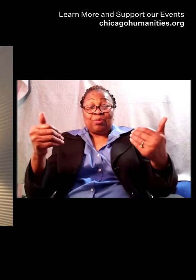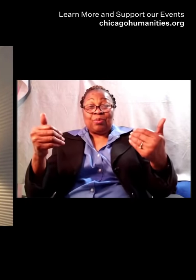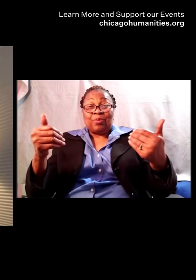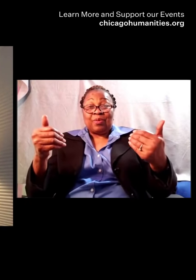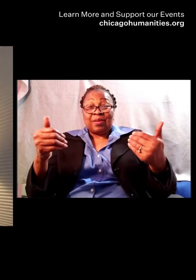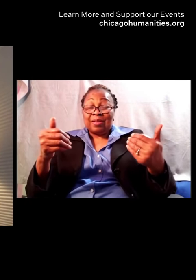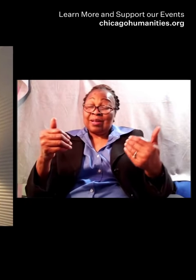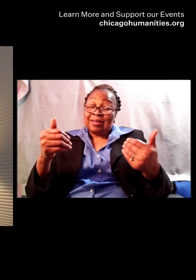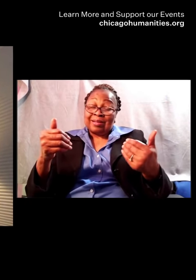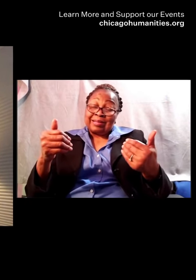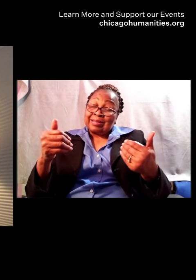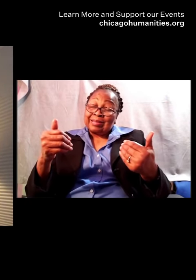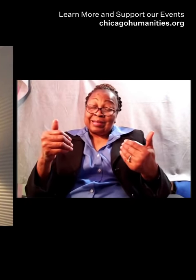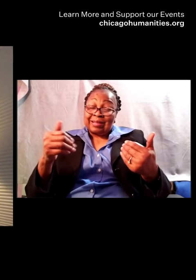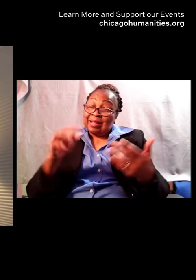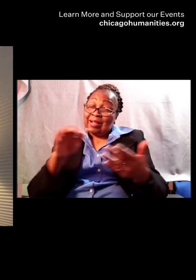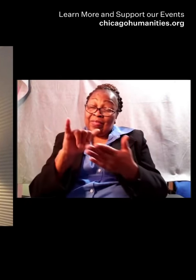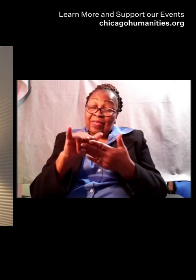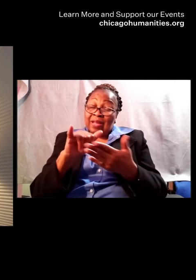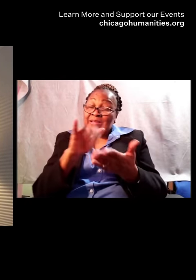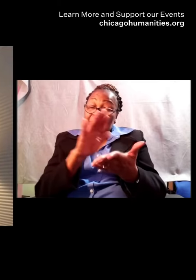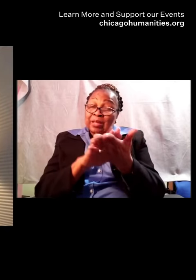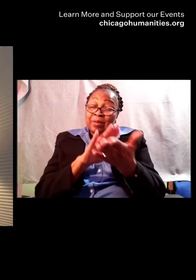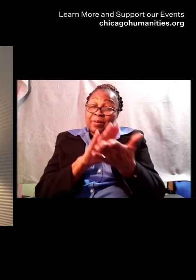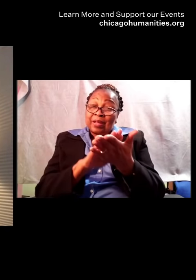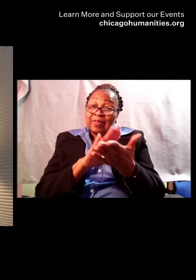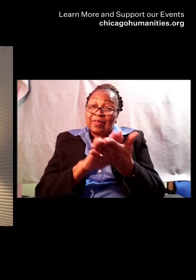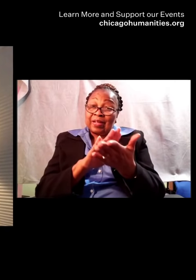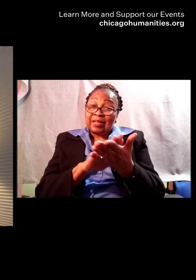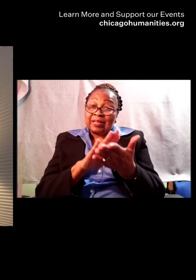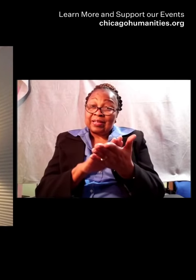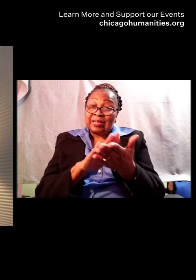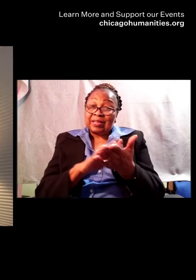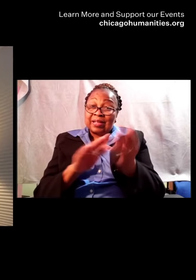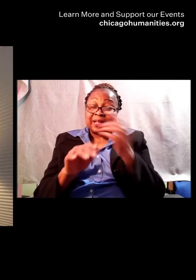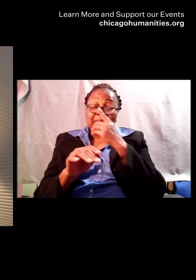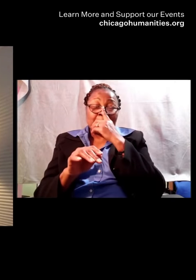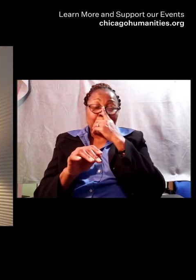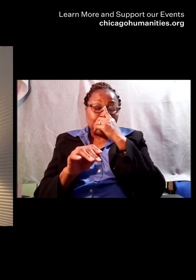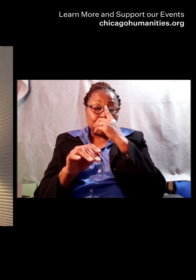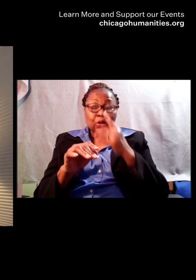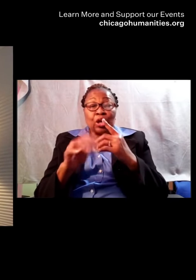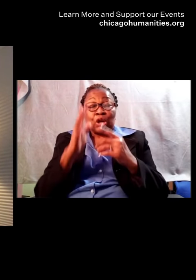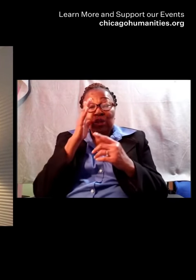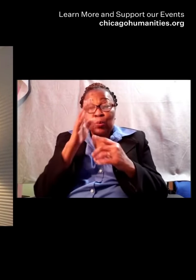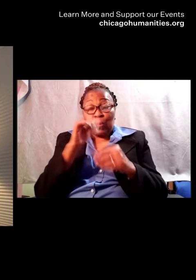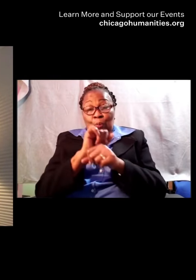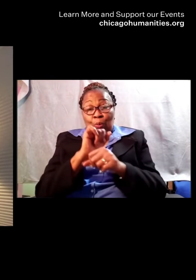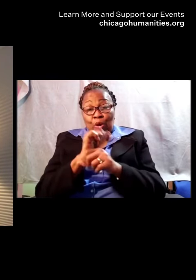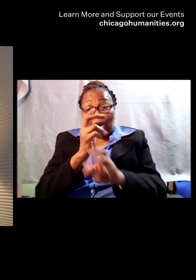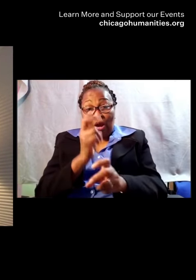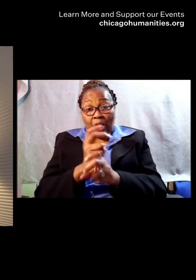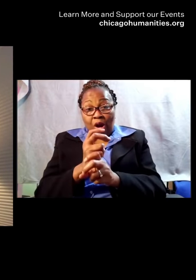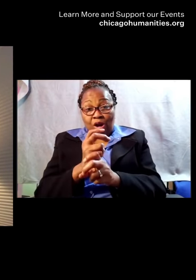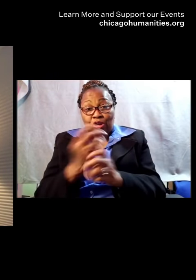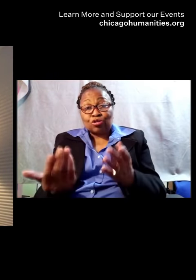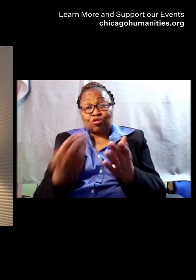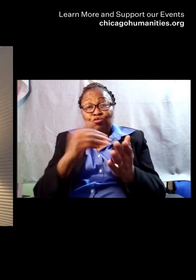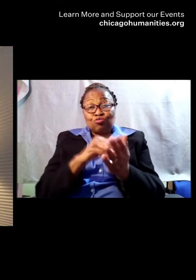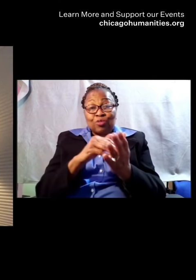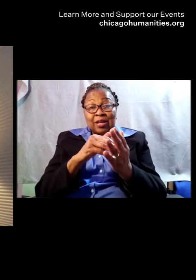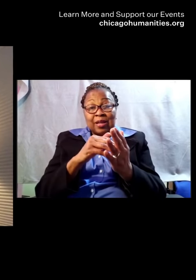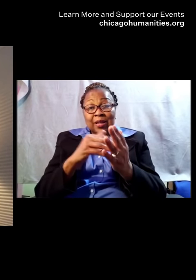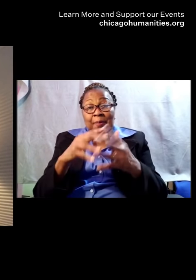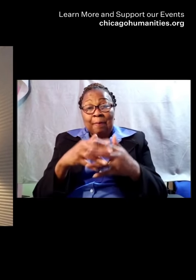And that's to be commended. So what are you gonna do now? You're going to work hard to rebuild the